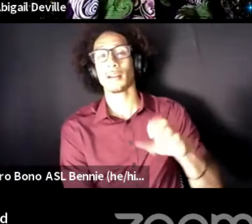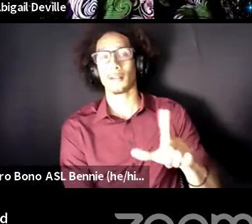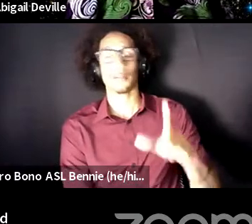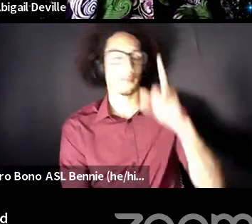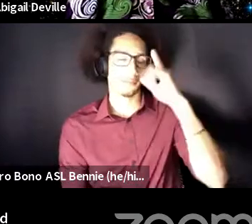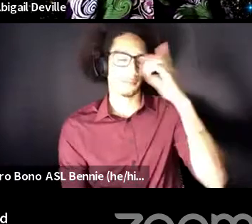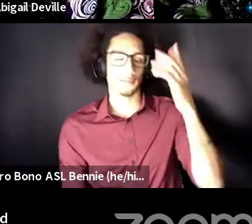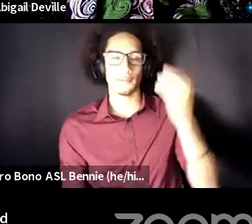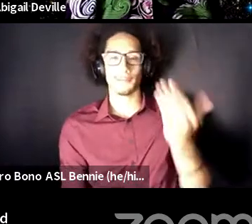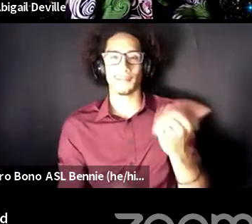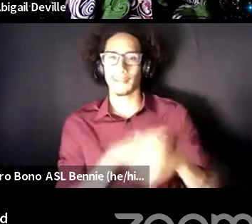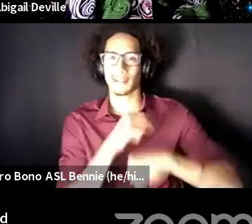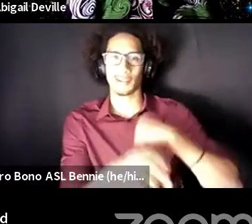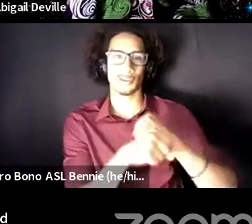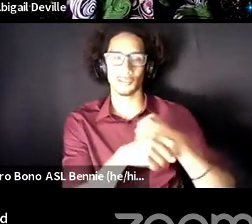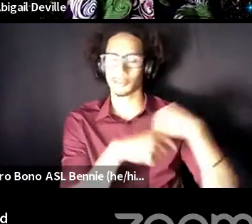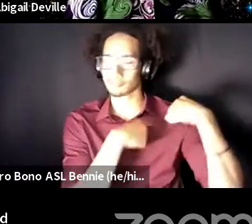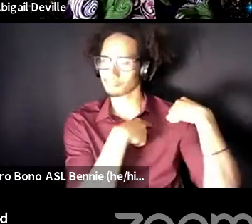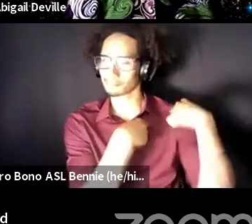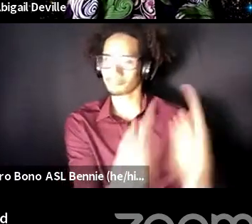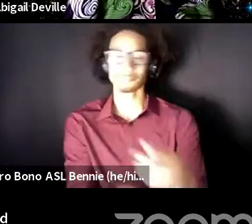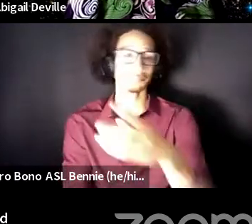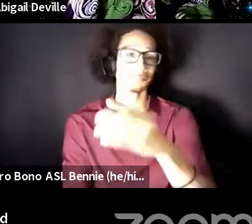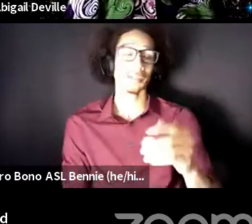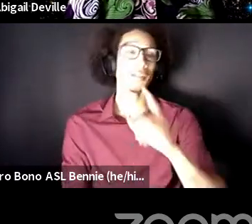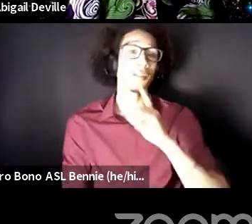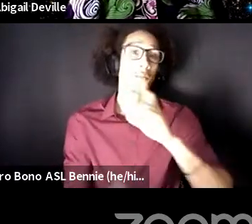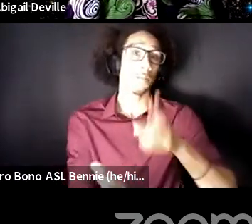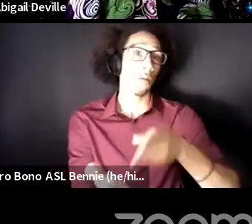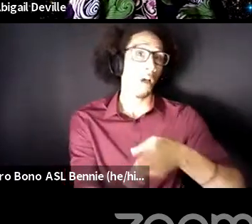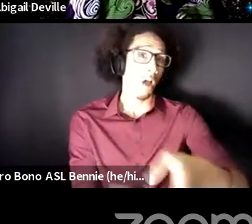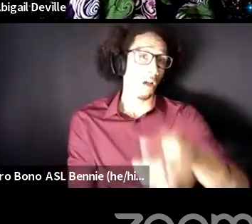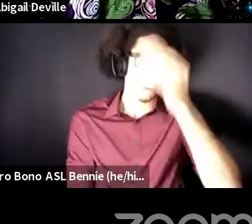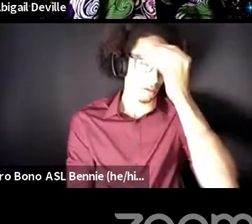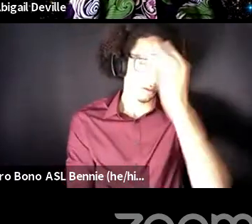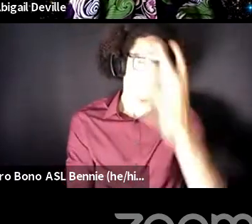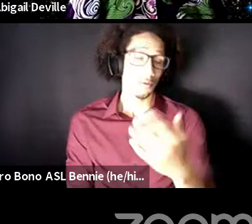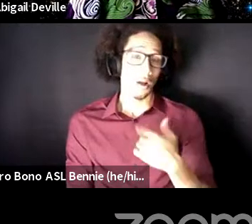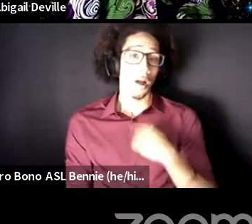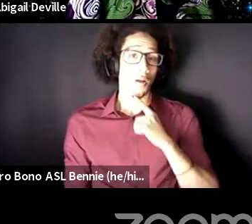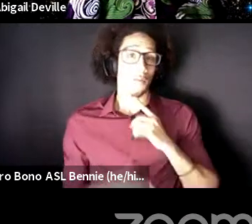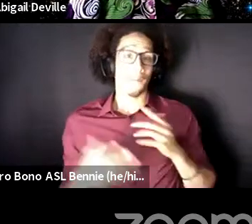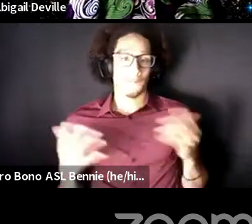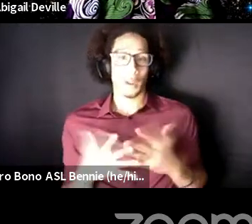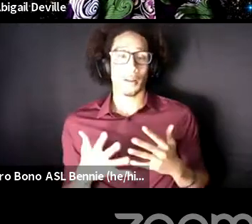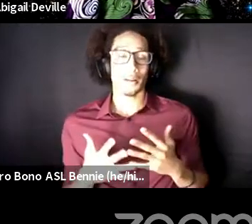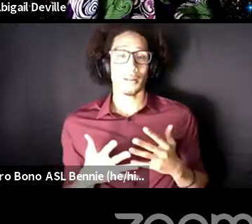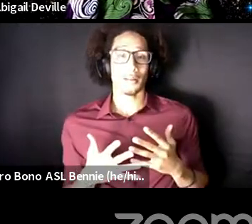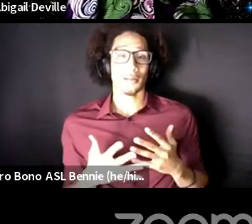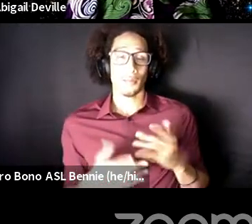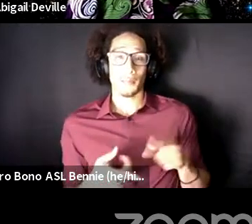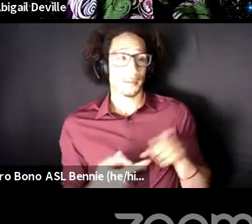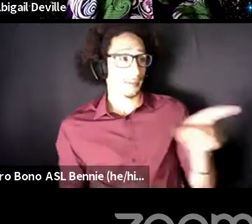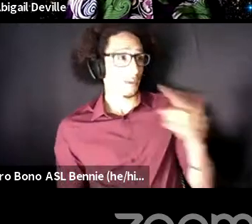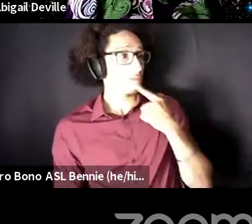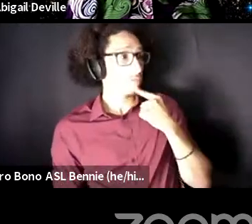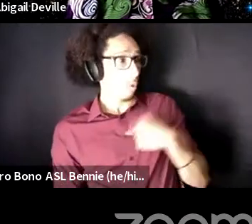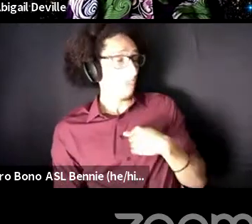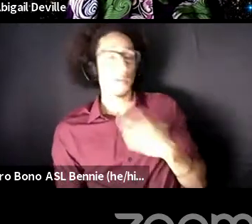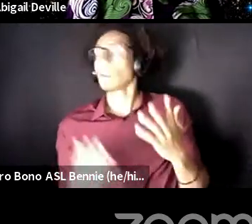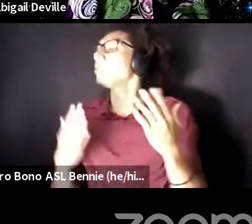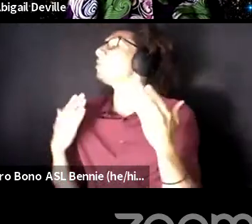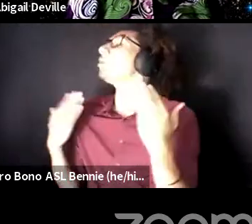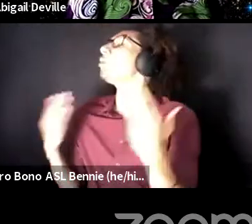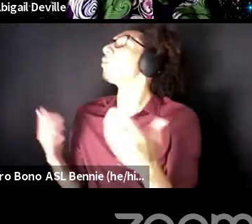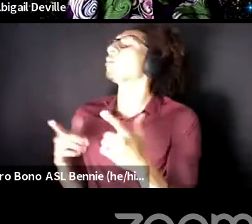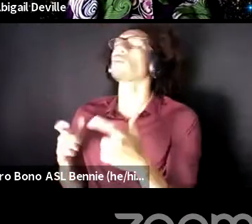know, really afraid, actually, to be really honest, because they said, go big, you know? And I was like,